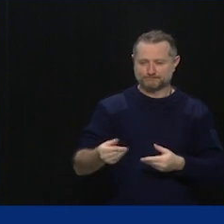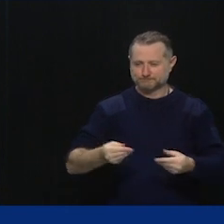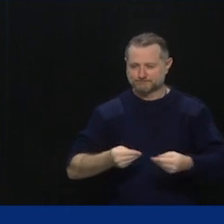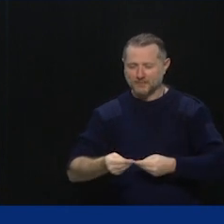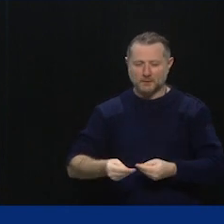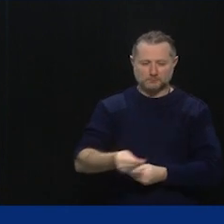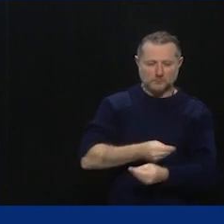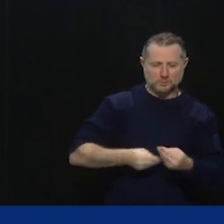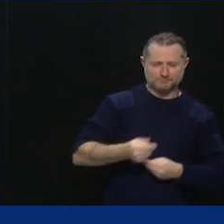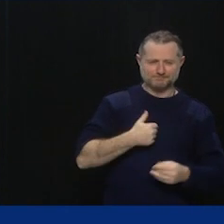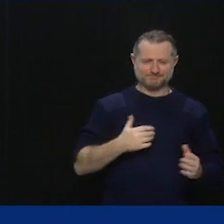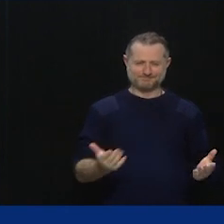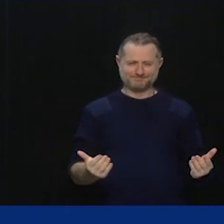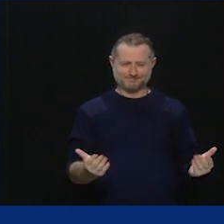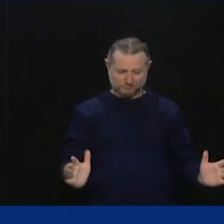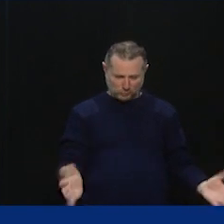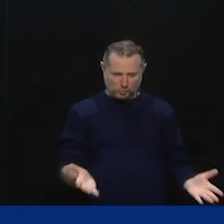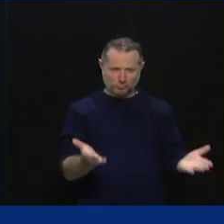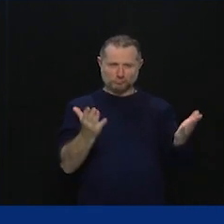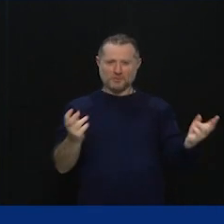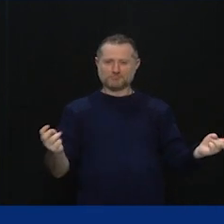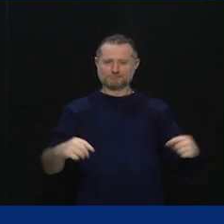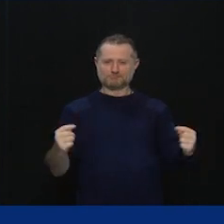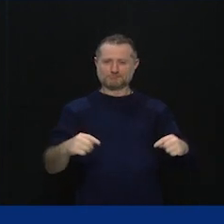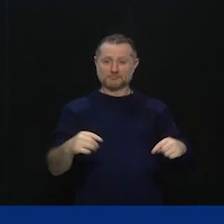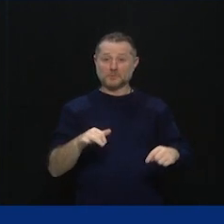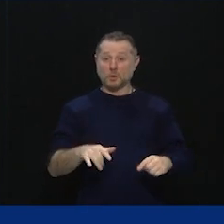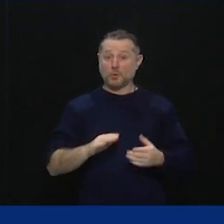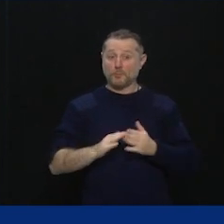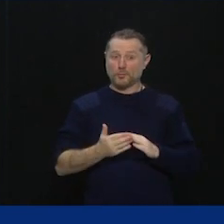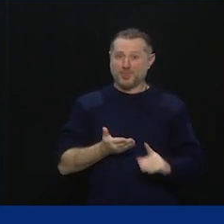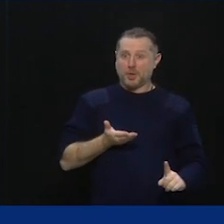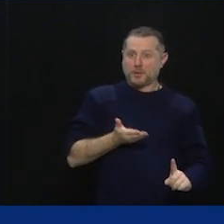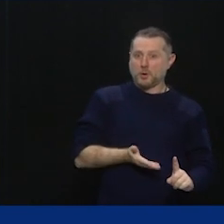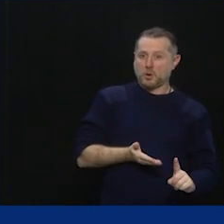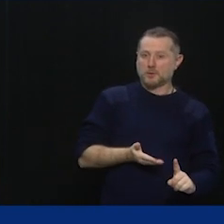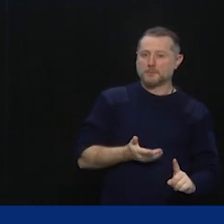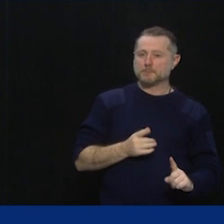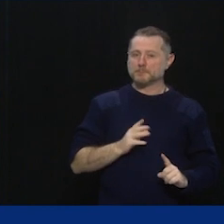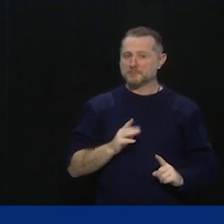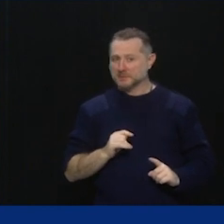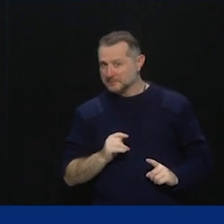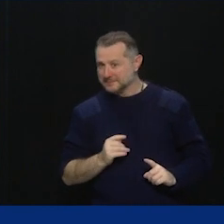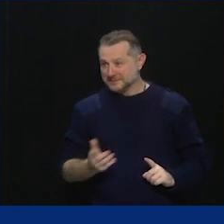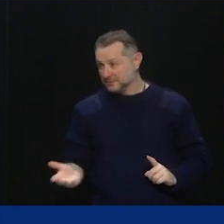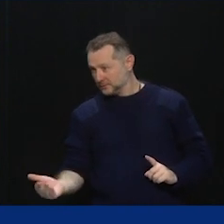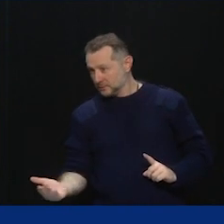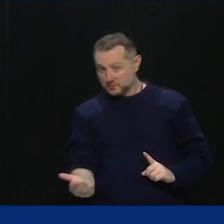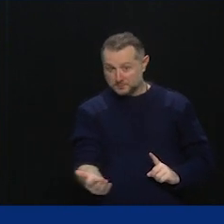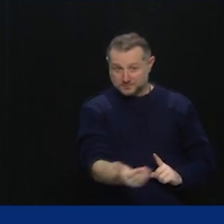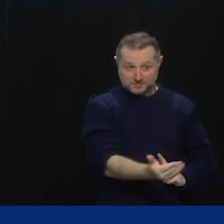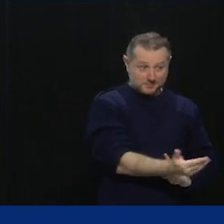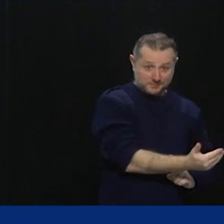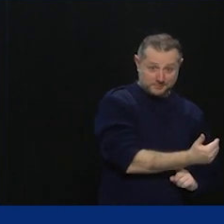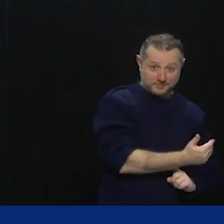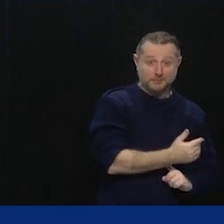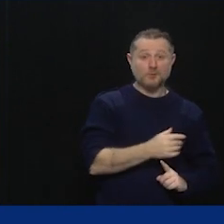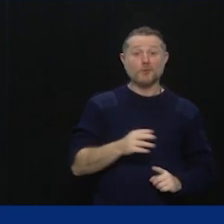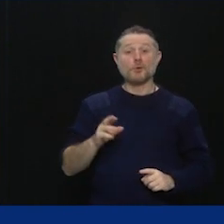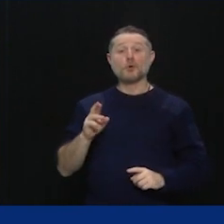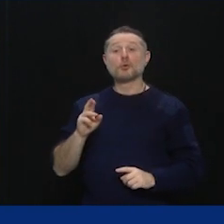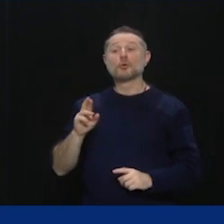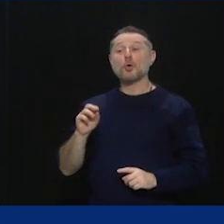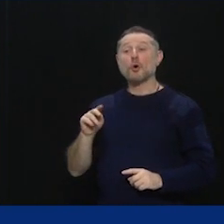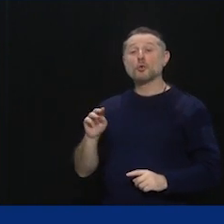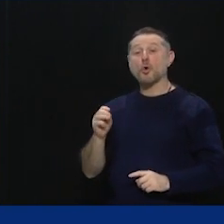uplift of an existing community that was already there. Here in Ronkonkoma, there's no downtown.